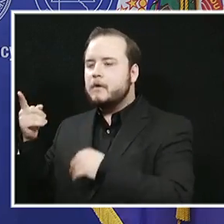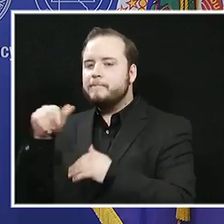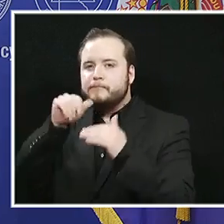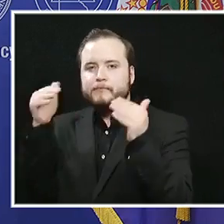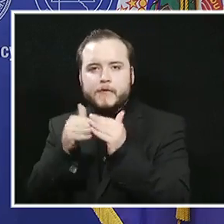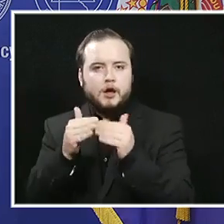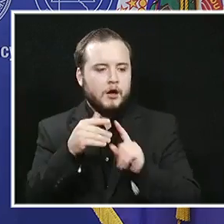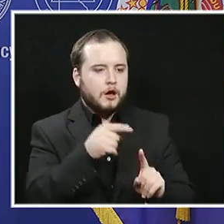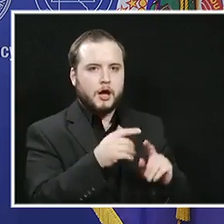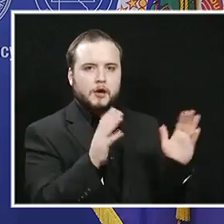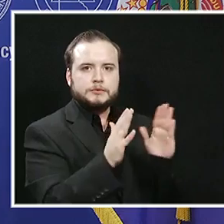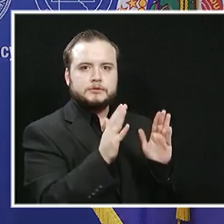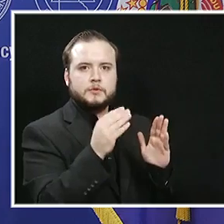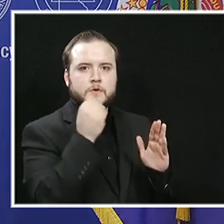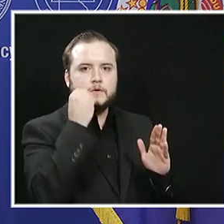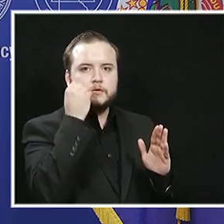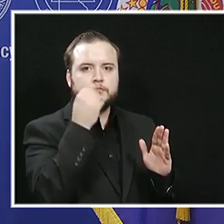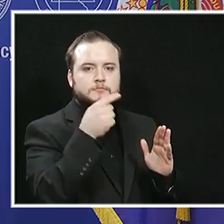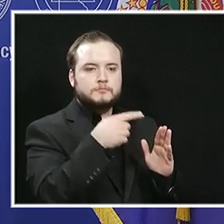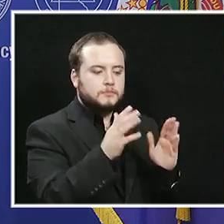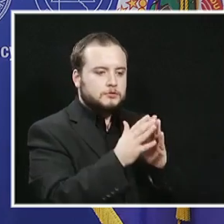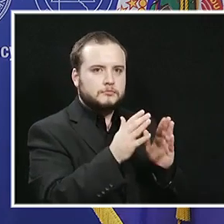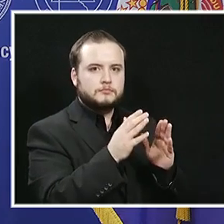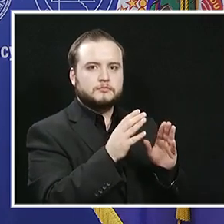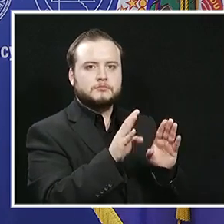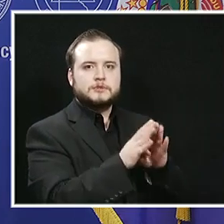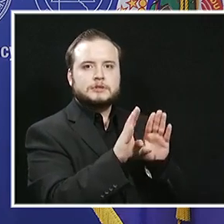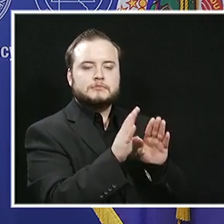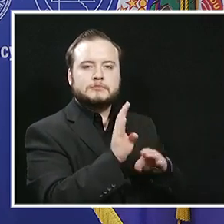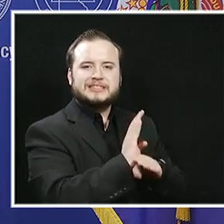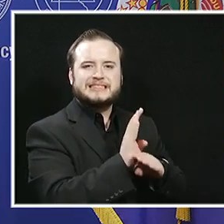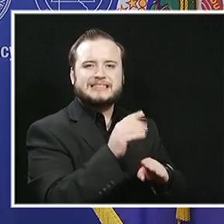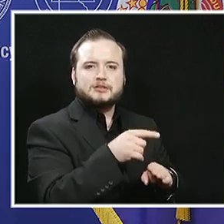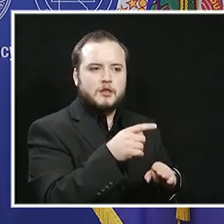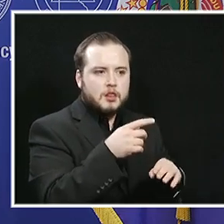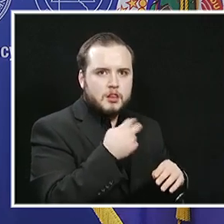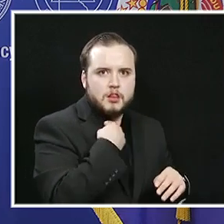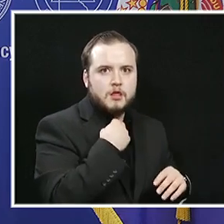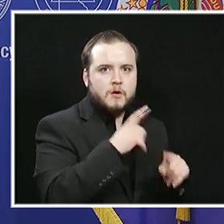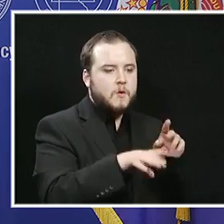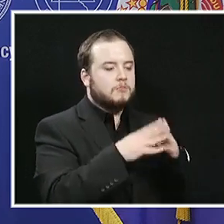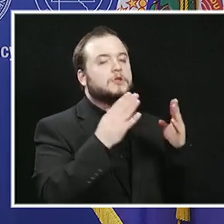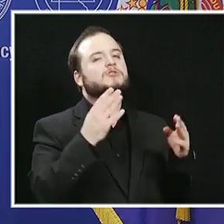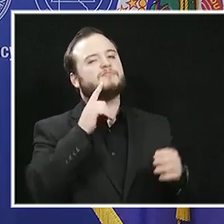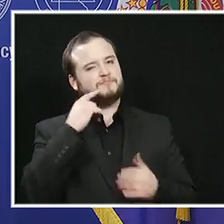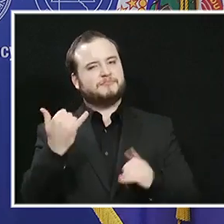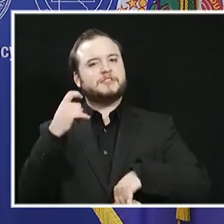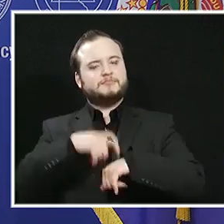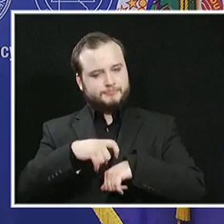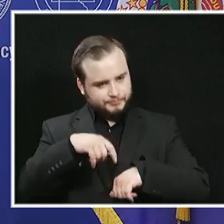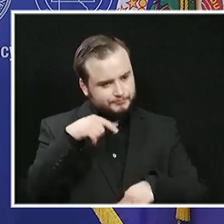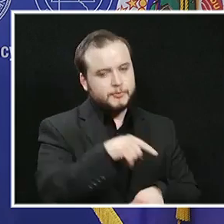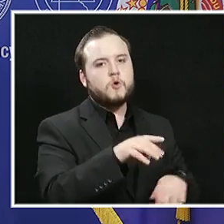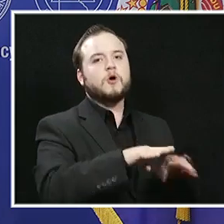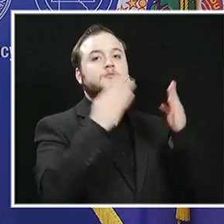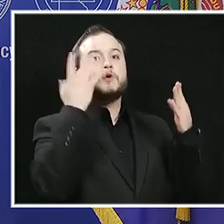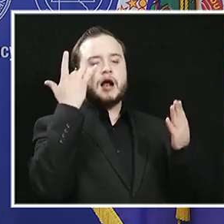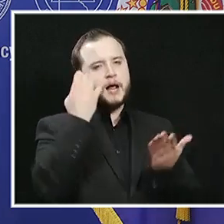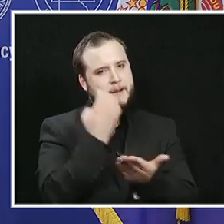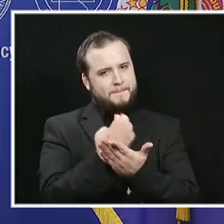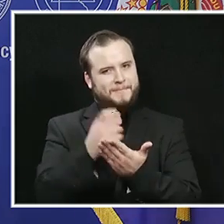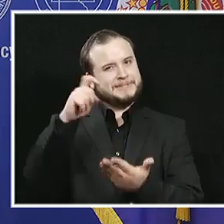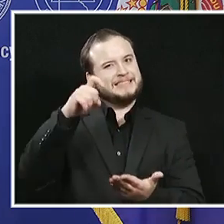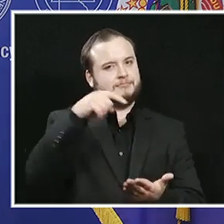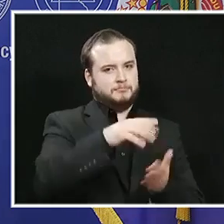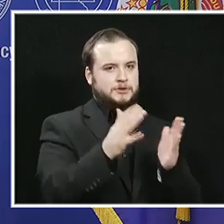both to begin to open up our economy and to get those businesses running again. So we think today's announcement will help 30,000